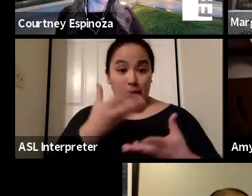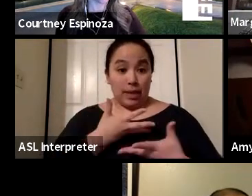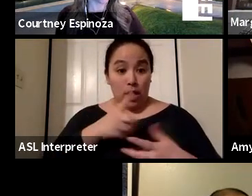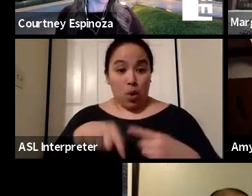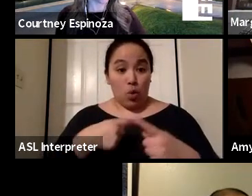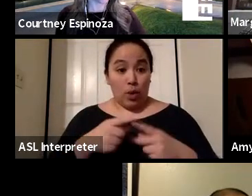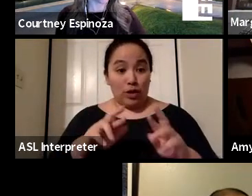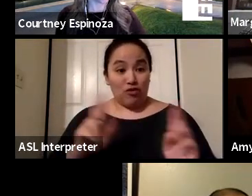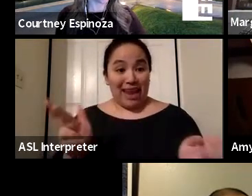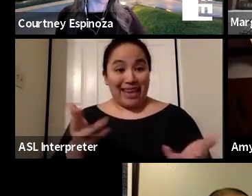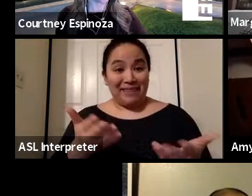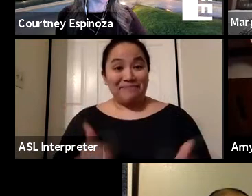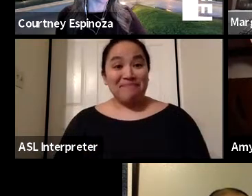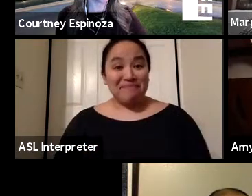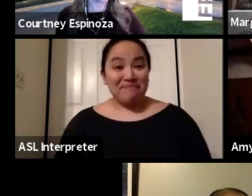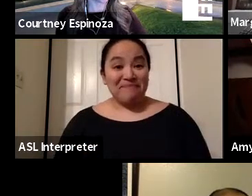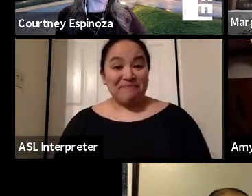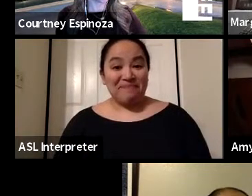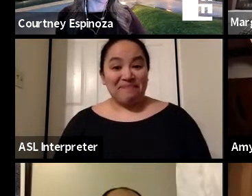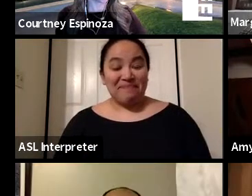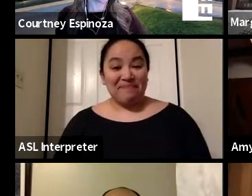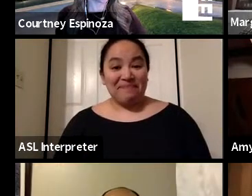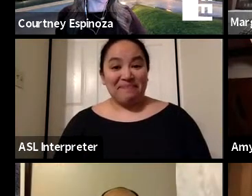I'm ready when you are.